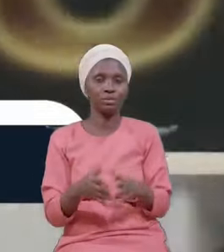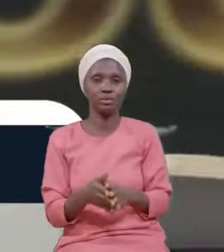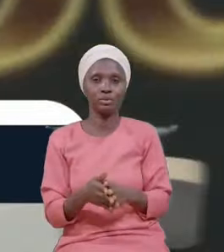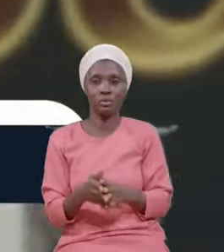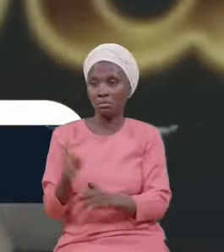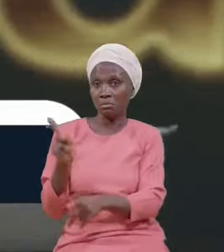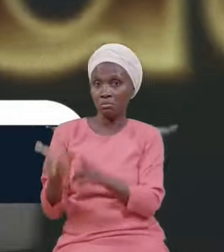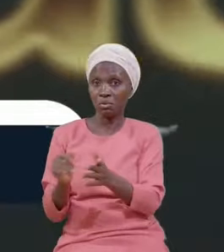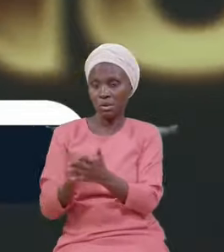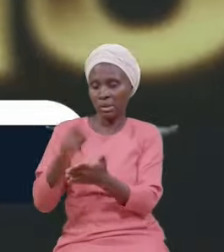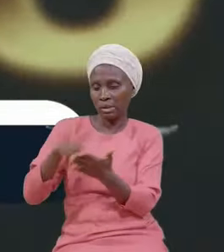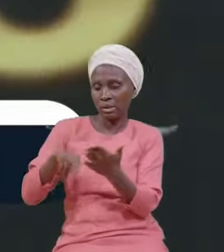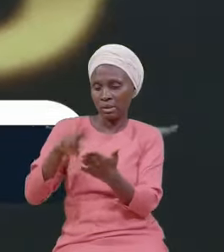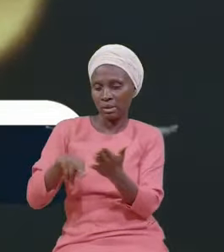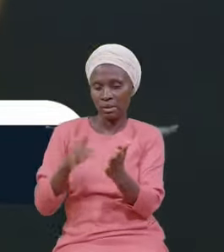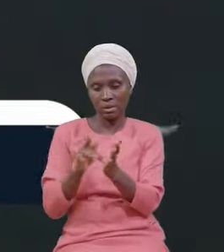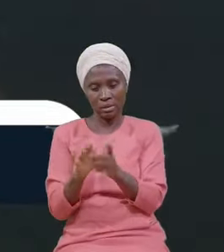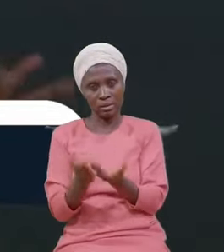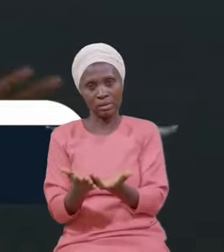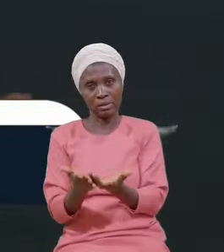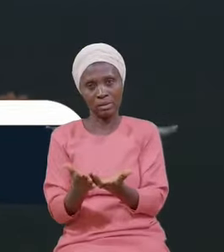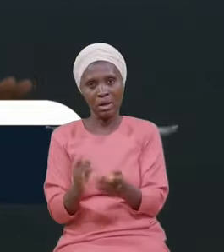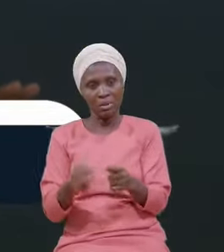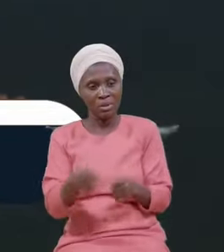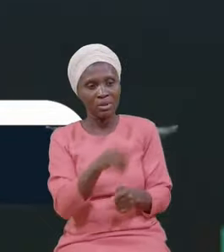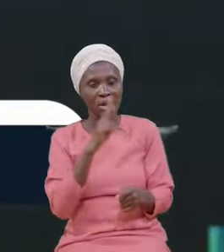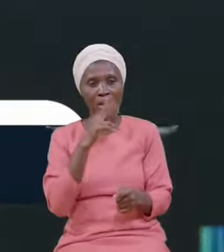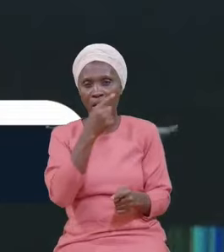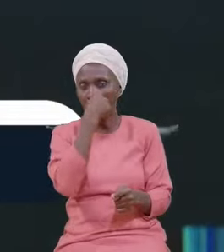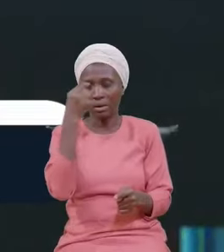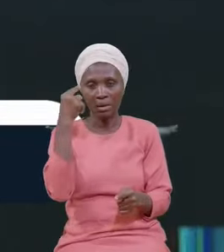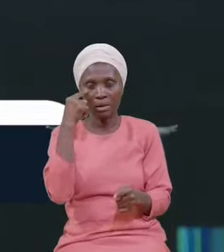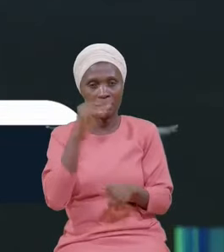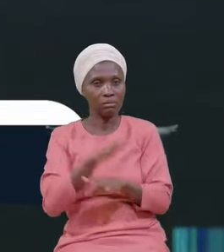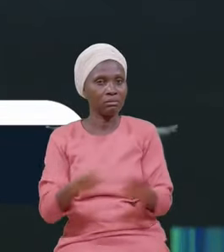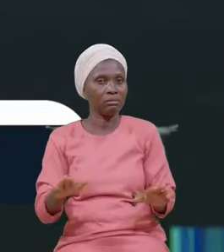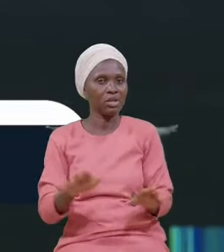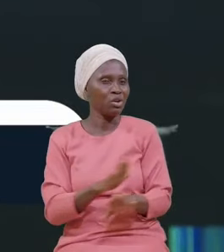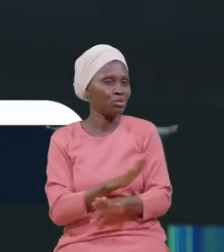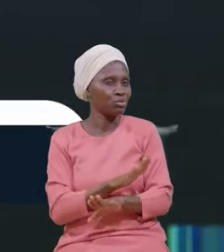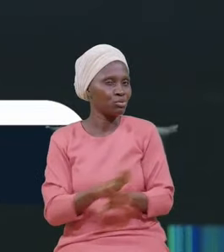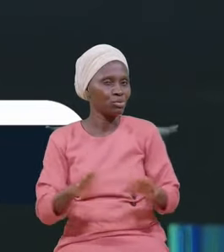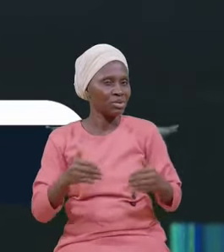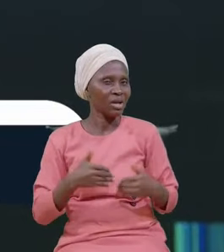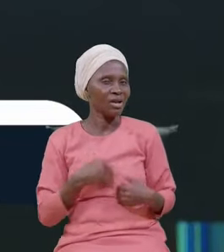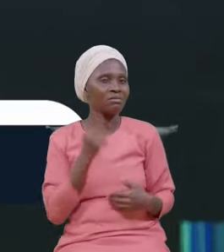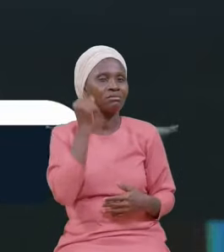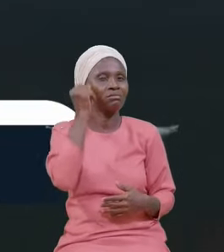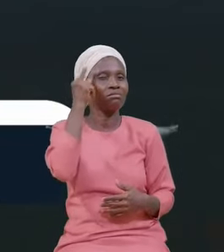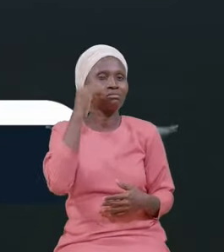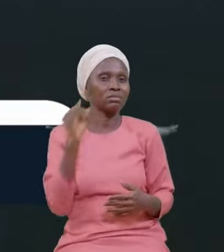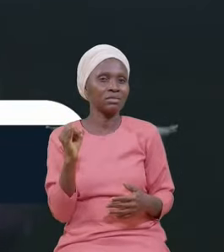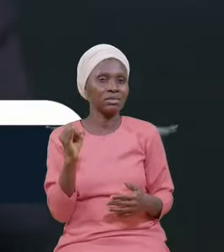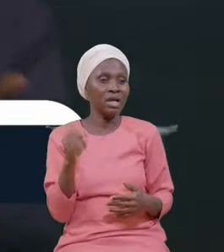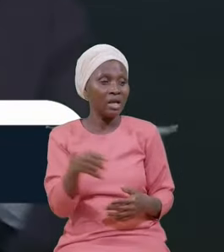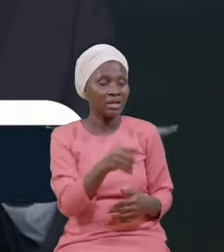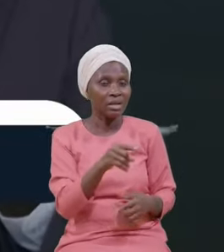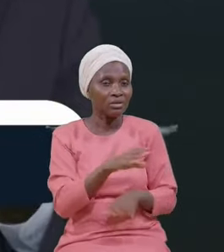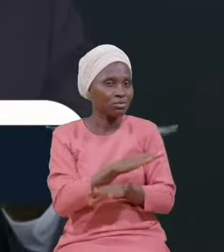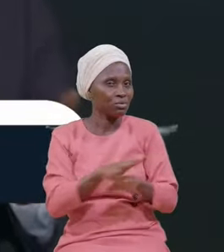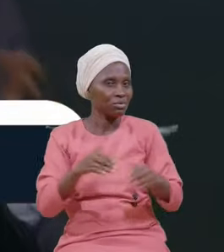scriptures they're sightless they without perception they're without understanding there are